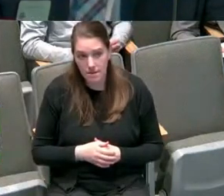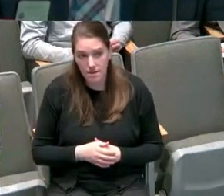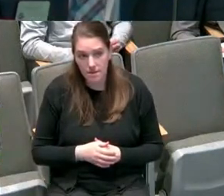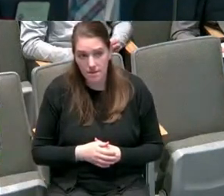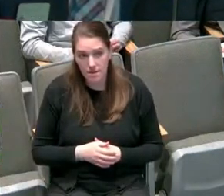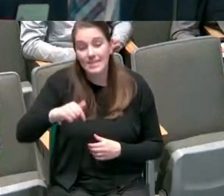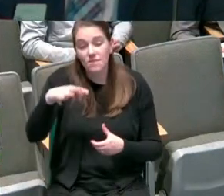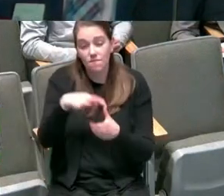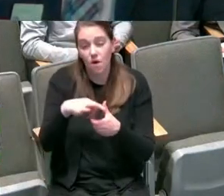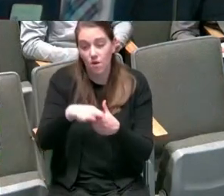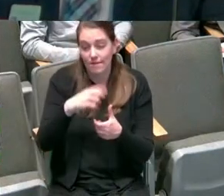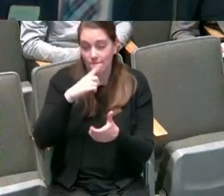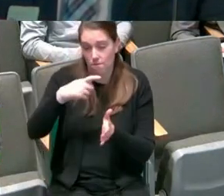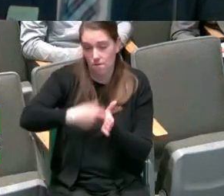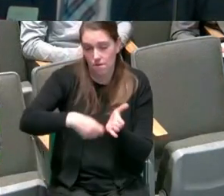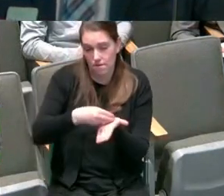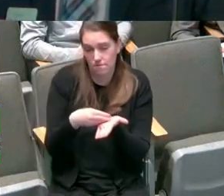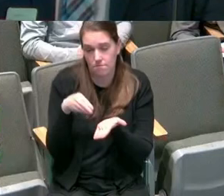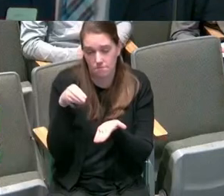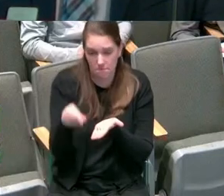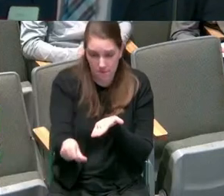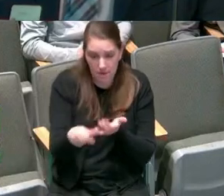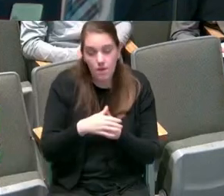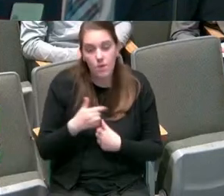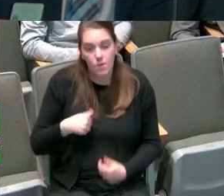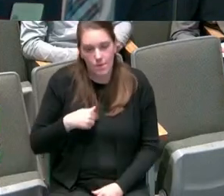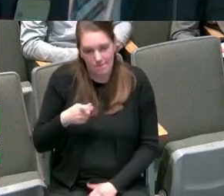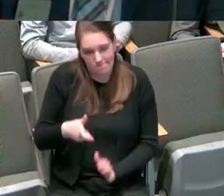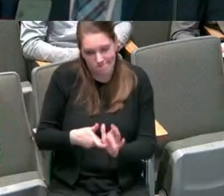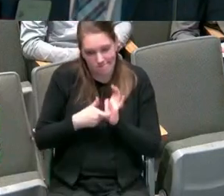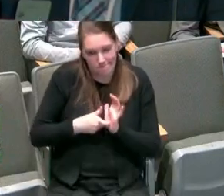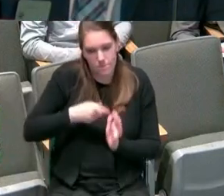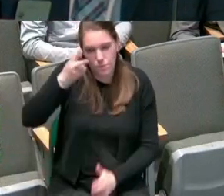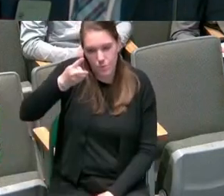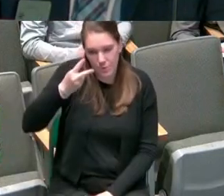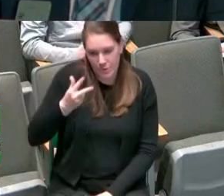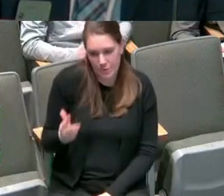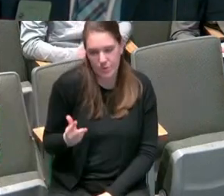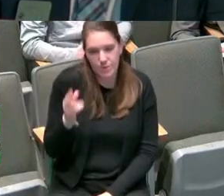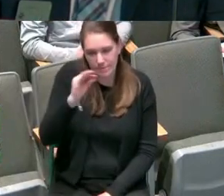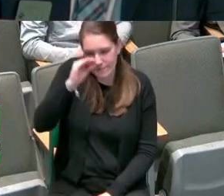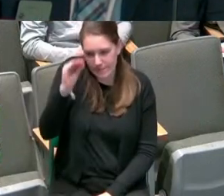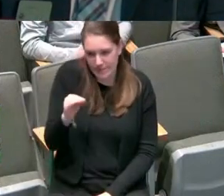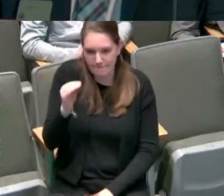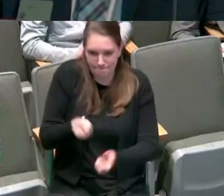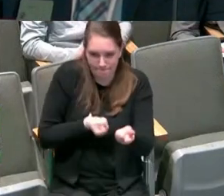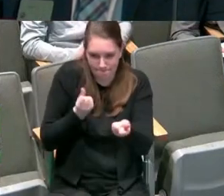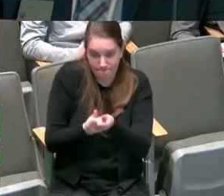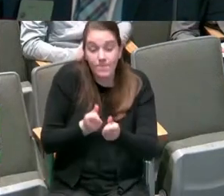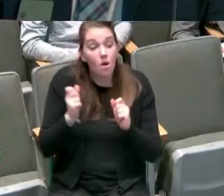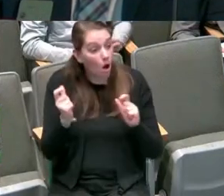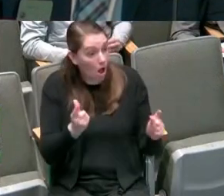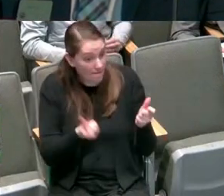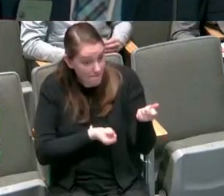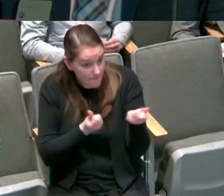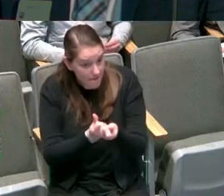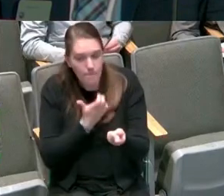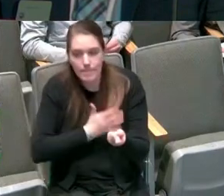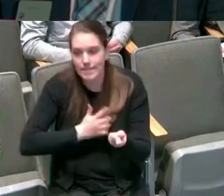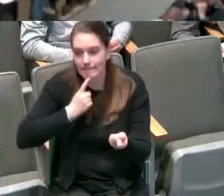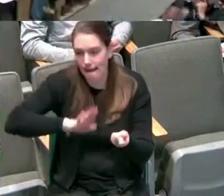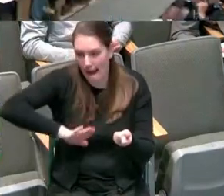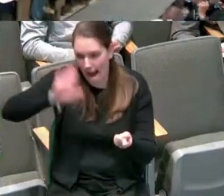expenditures we need a two-thirds majority all in favor please